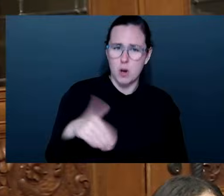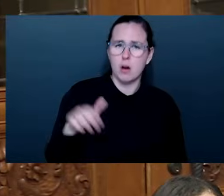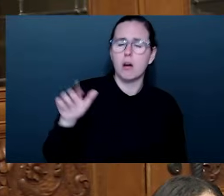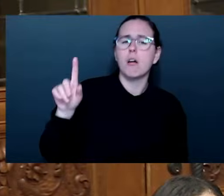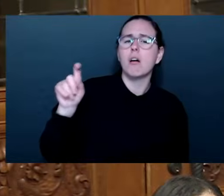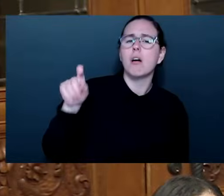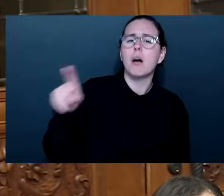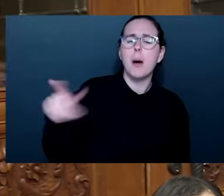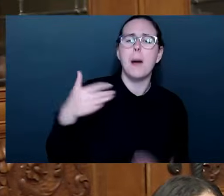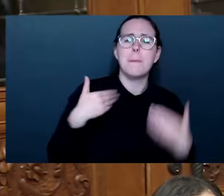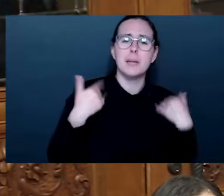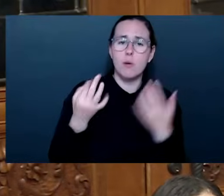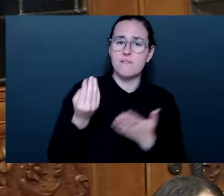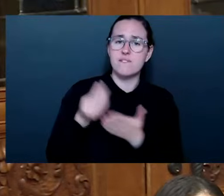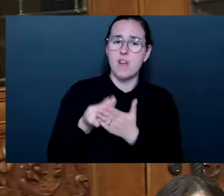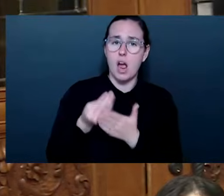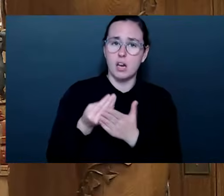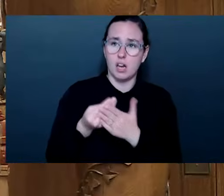table, and end this strike?